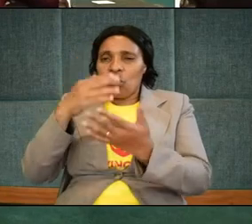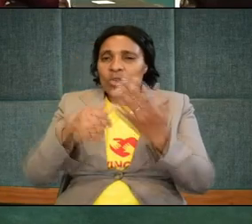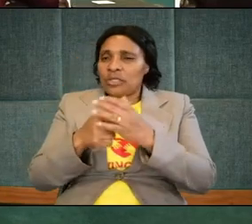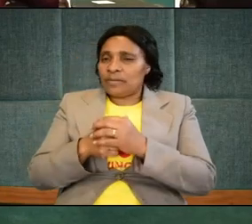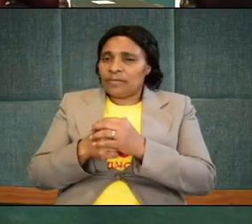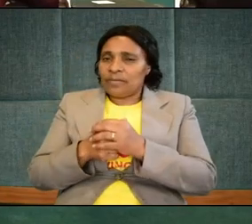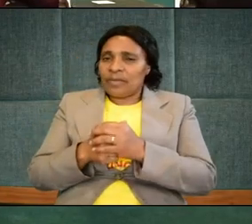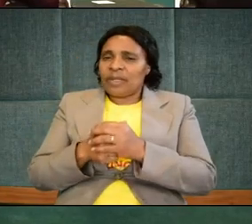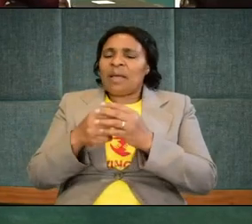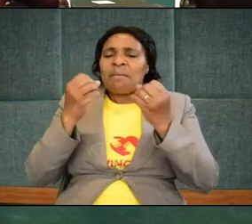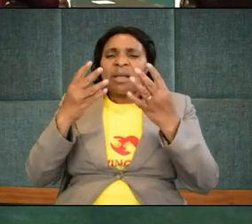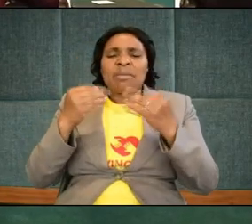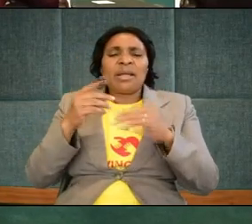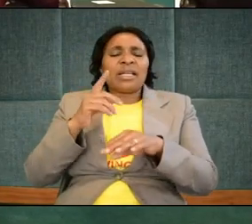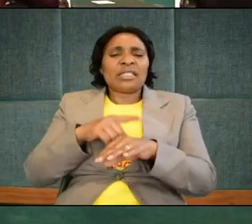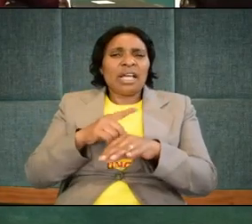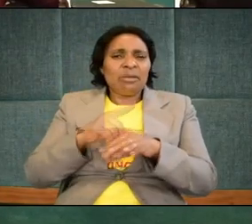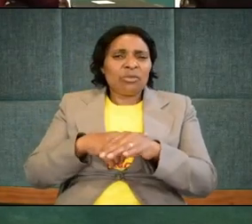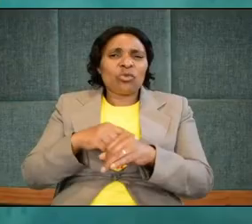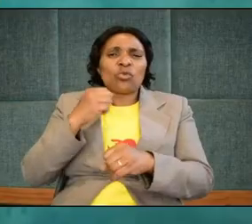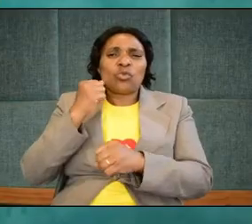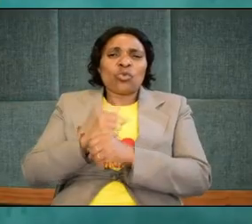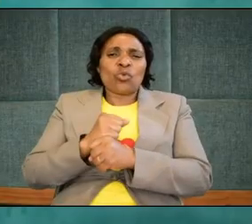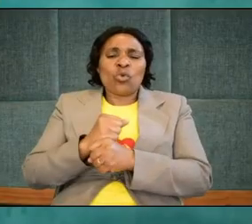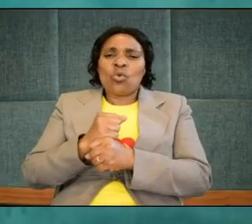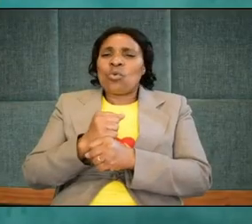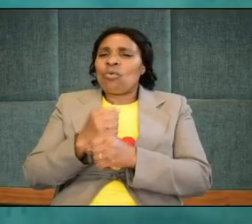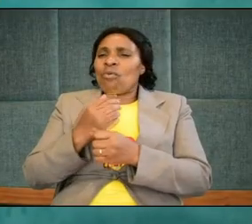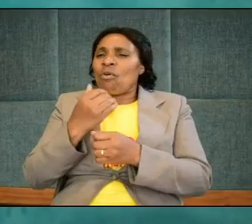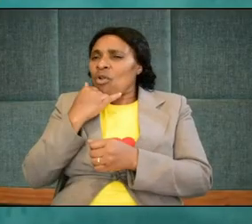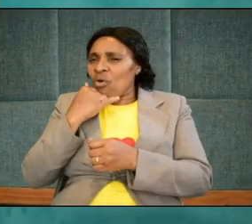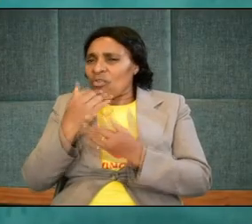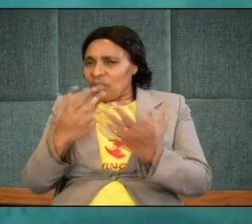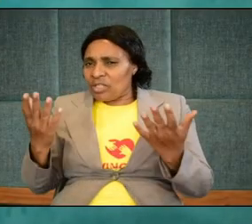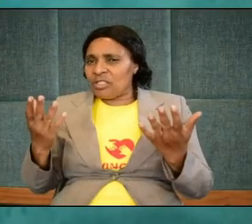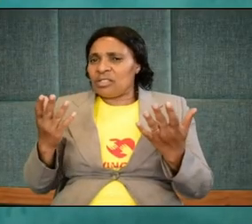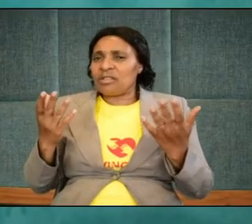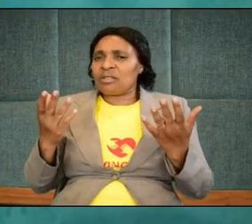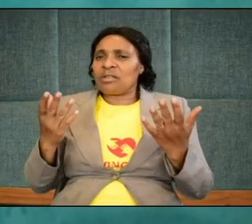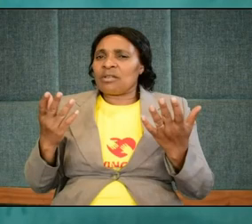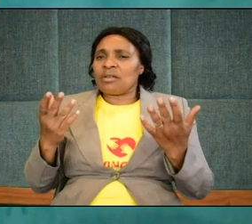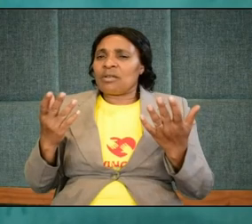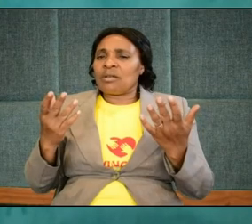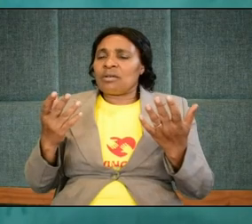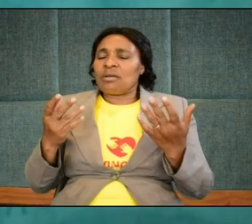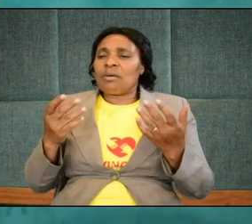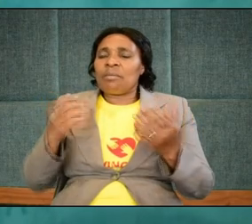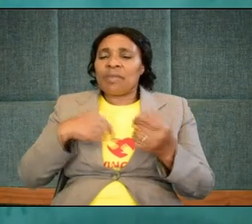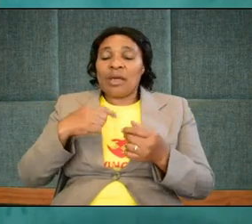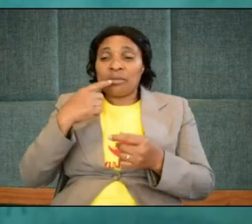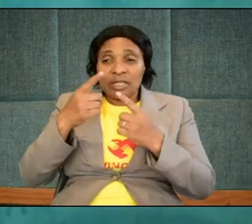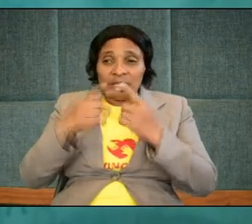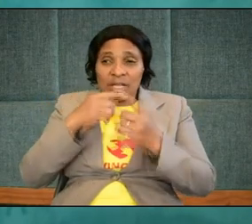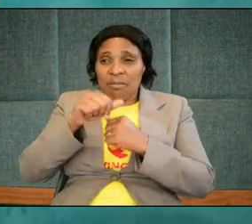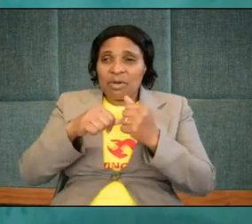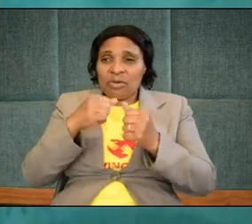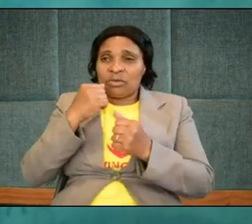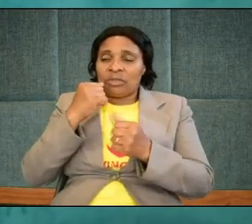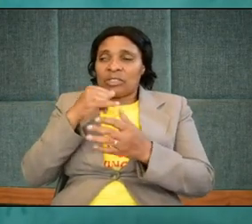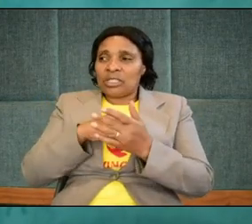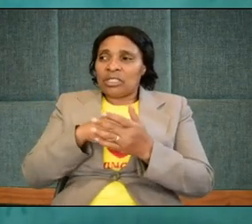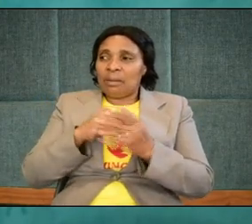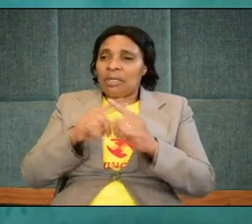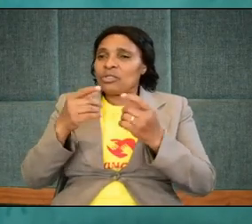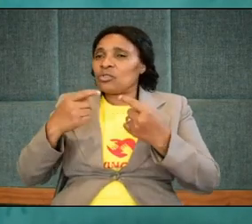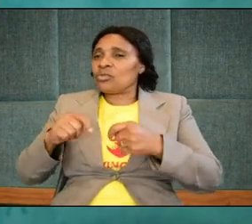you may say it so many times, and you feel like, I'm telling him, and he's not doing anything about it. But he was trying to